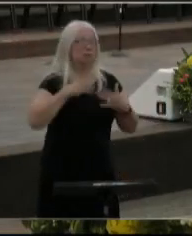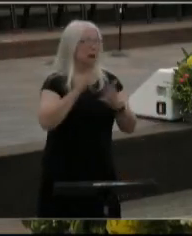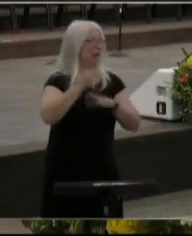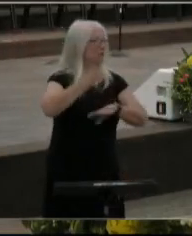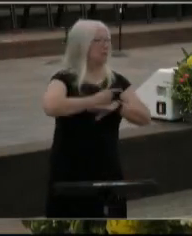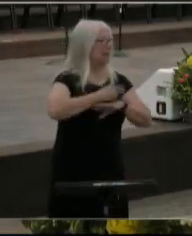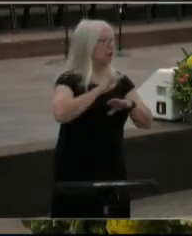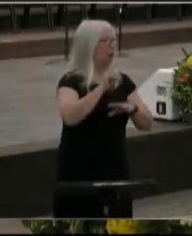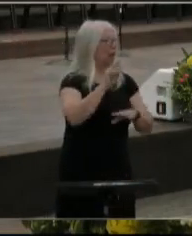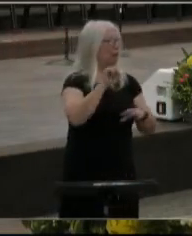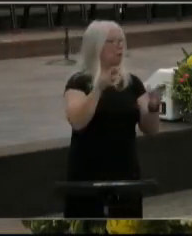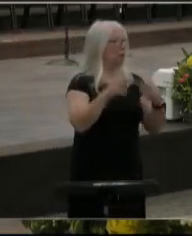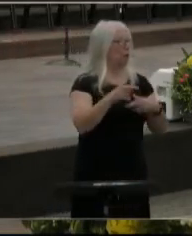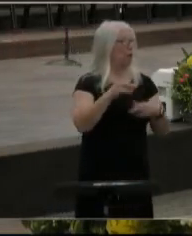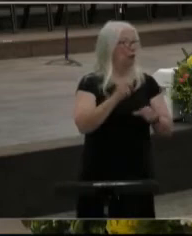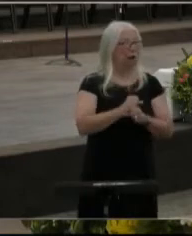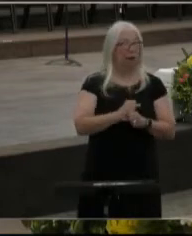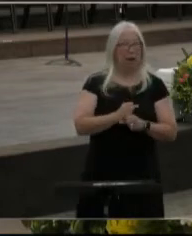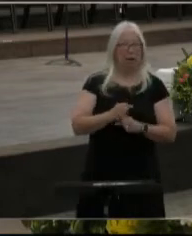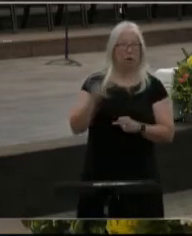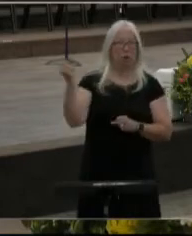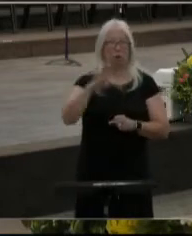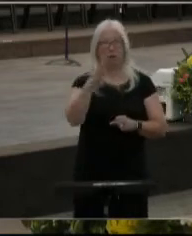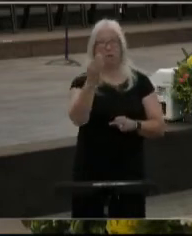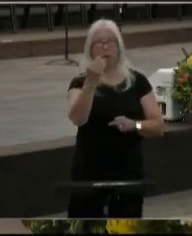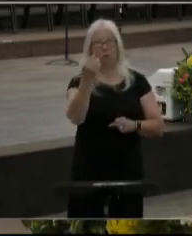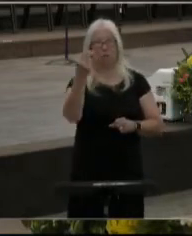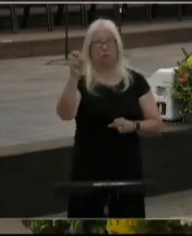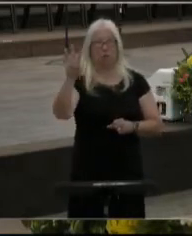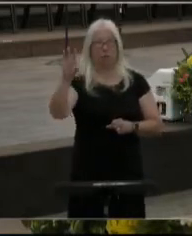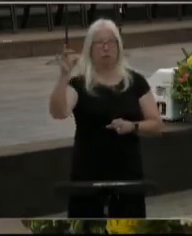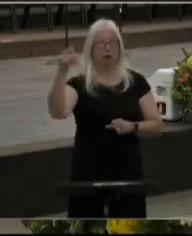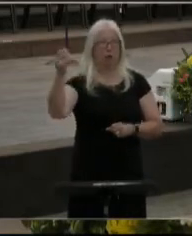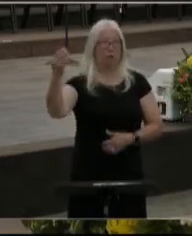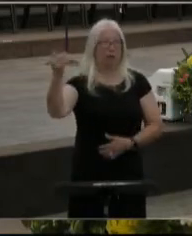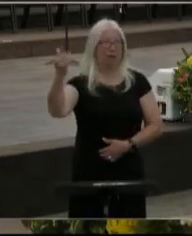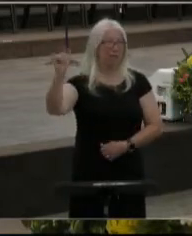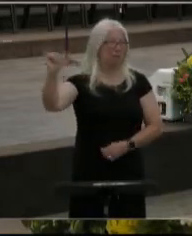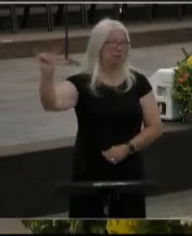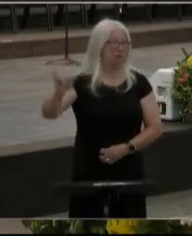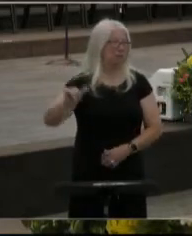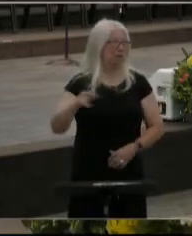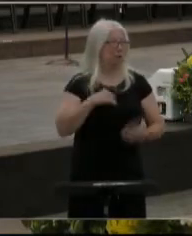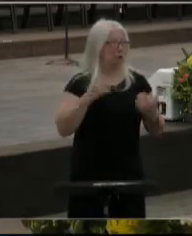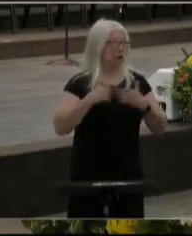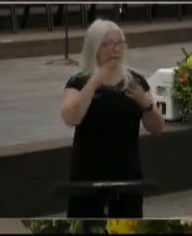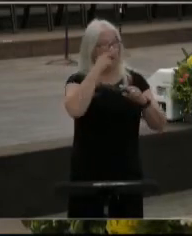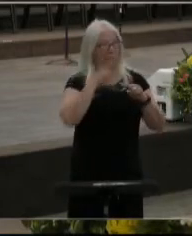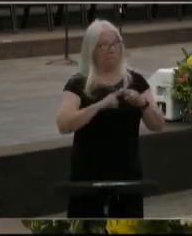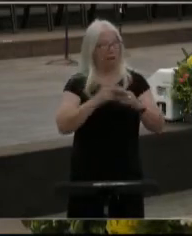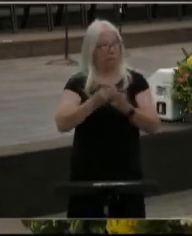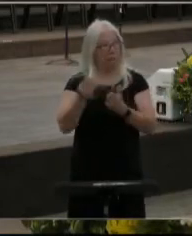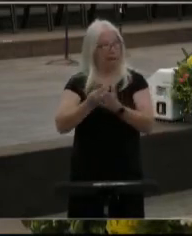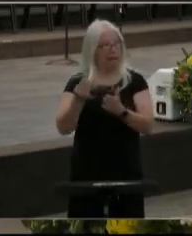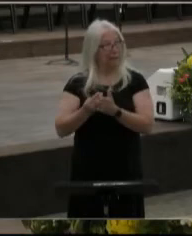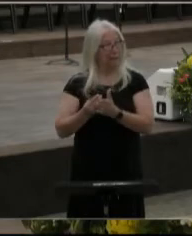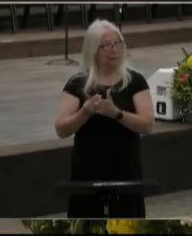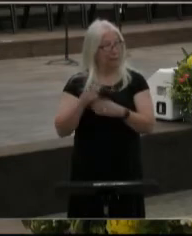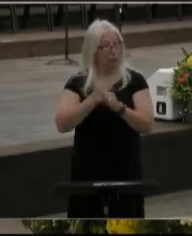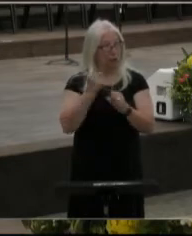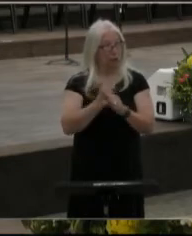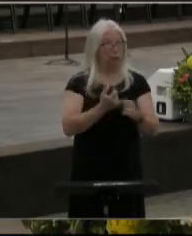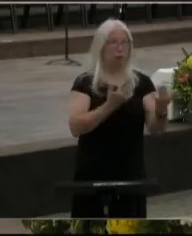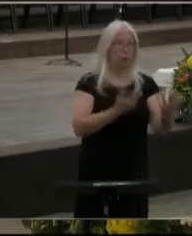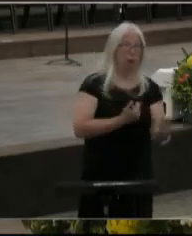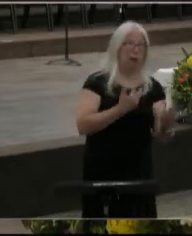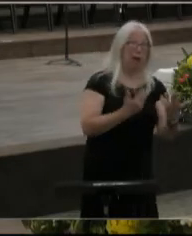day up here on Almond Road. I'm like, just throw in a 14, 24, and 18 as well. I'm like, if you're having that much fun buying them and you're going to make me